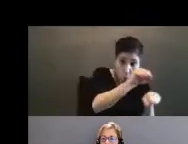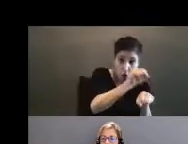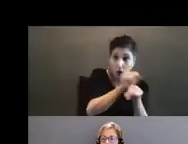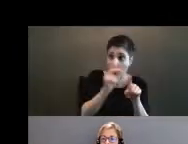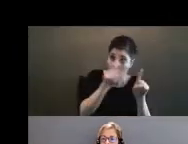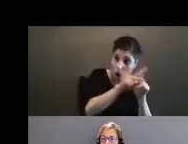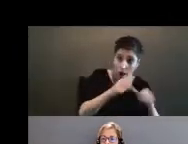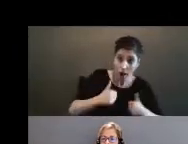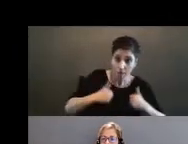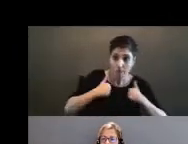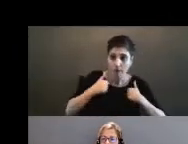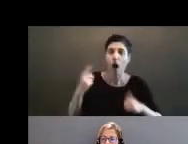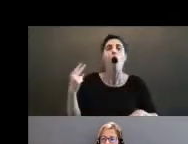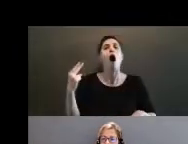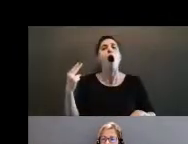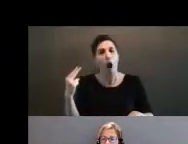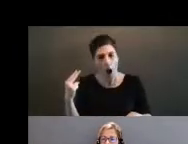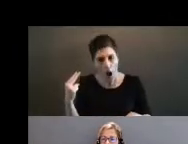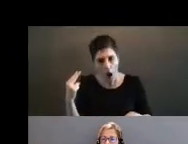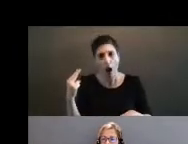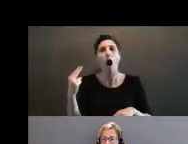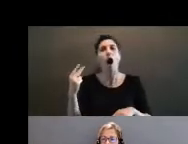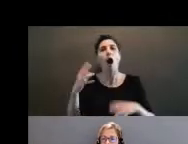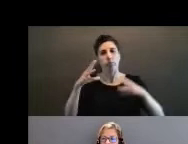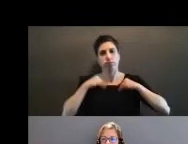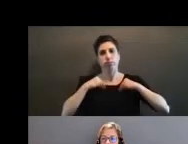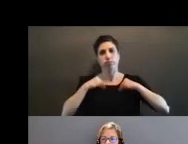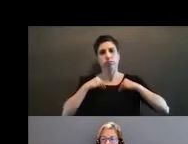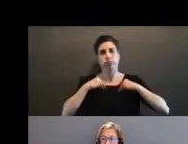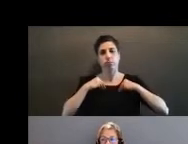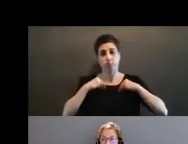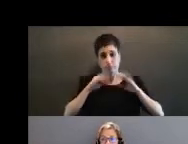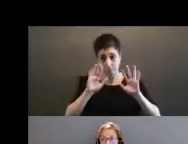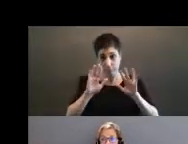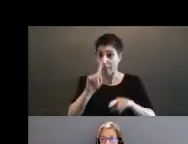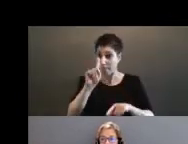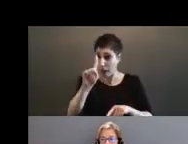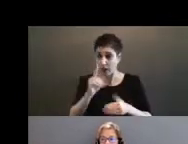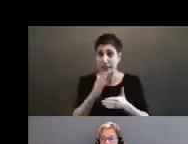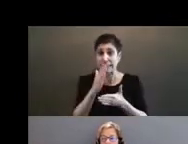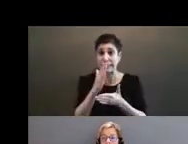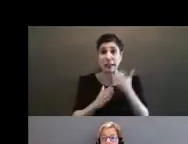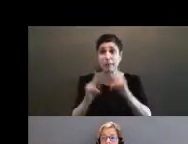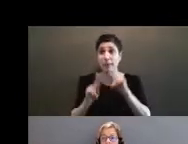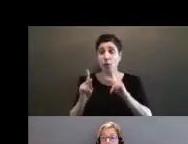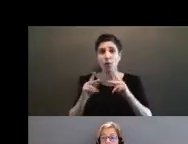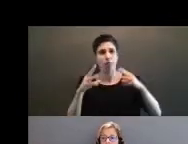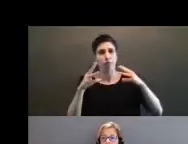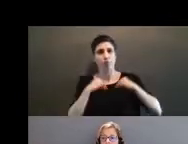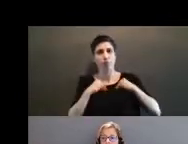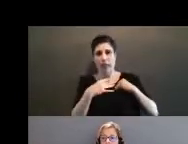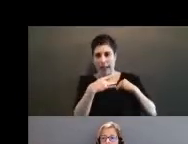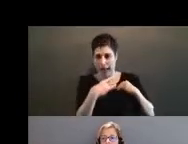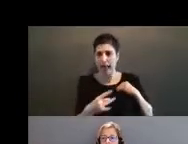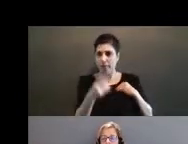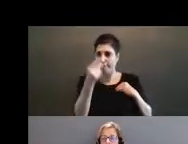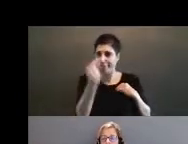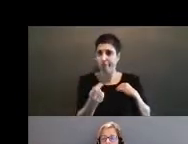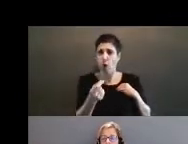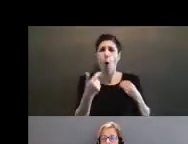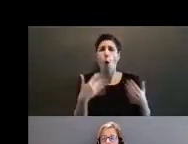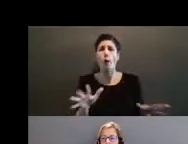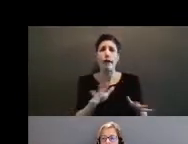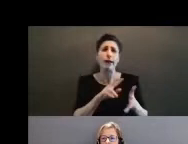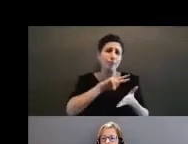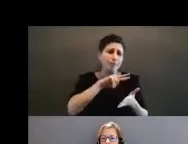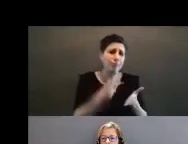piece, I mean, when I said earlier, there are going to be some people that just buy into it instantly because they already play games. And it's like,